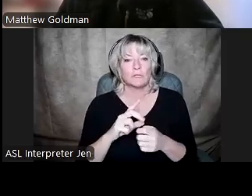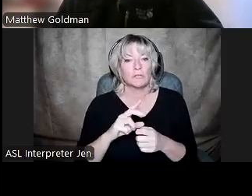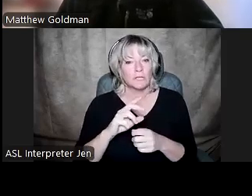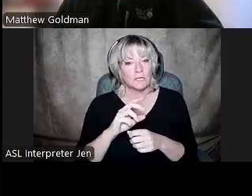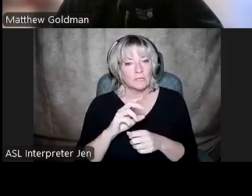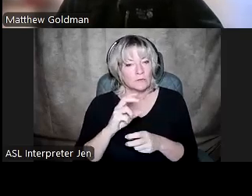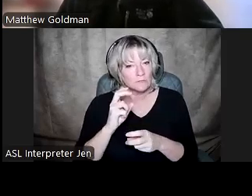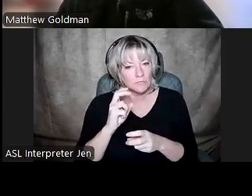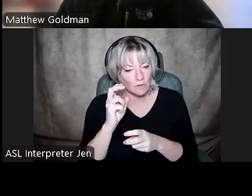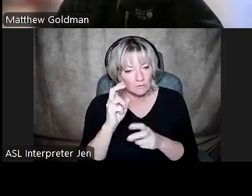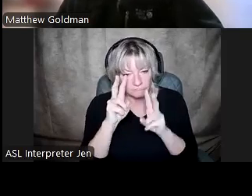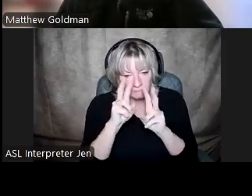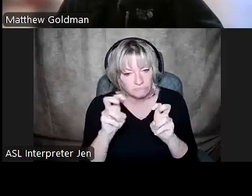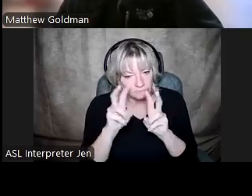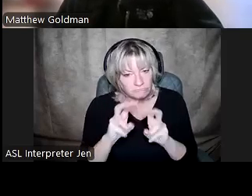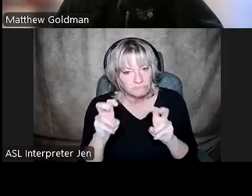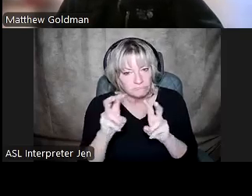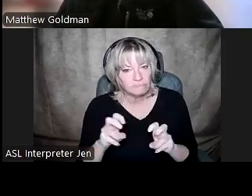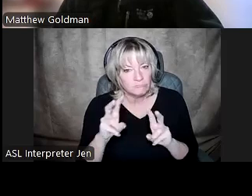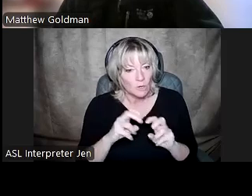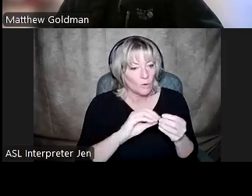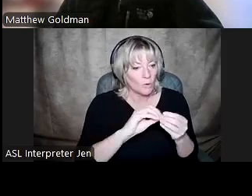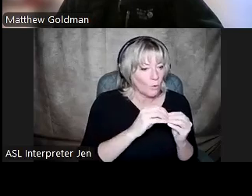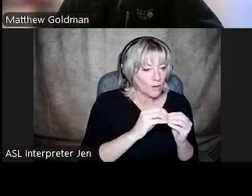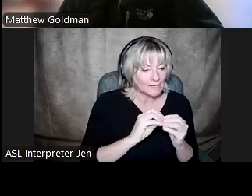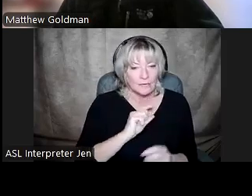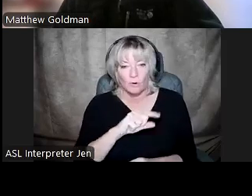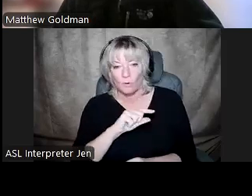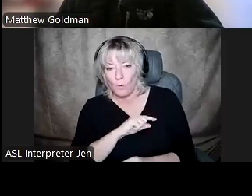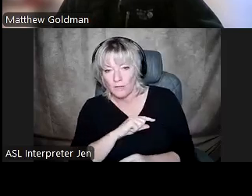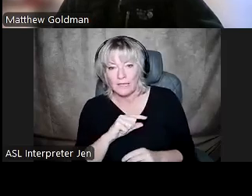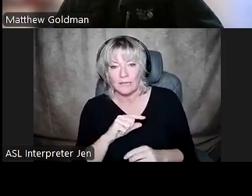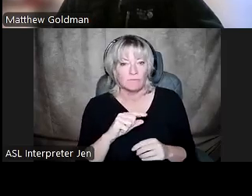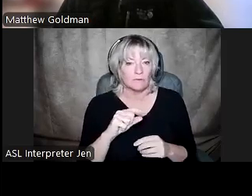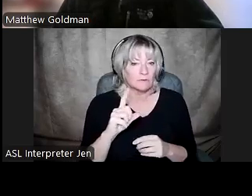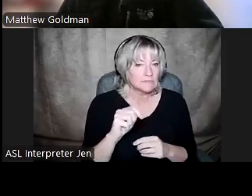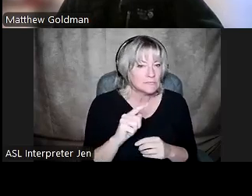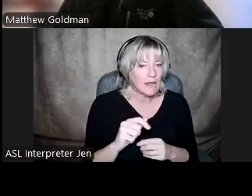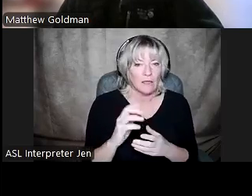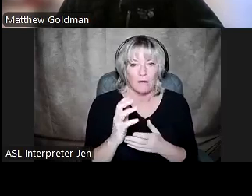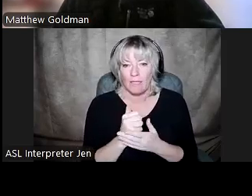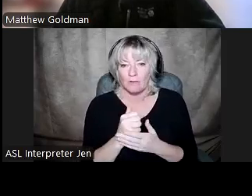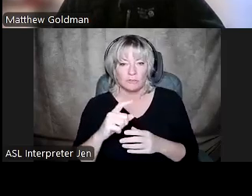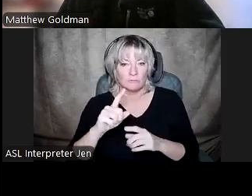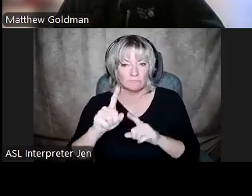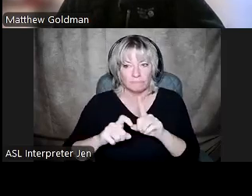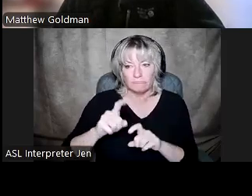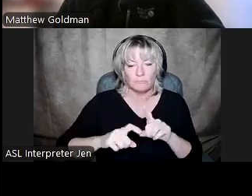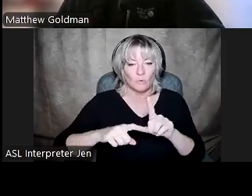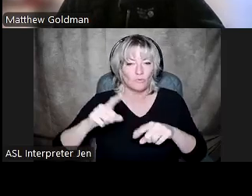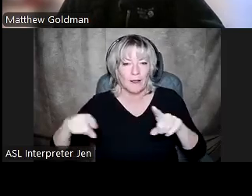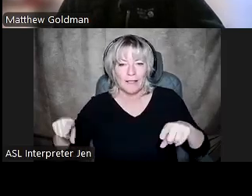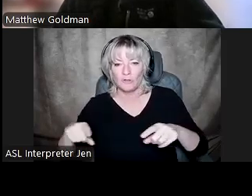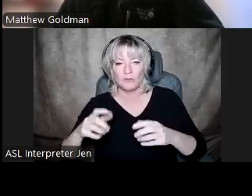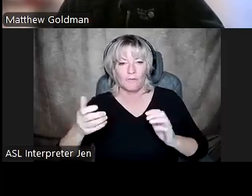mixed methods, quantitative data collection, qualitative interviews with a range of different participants and partners, and to get